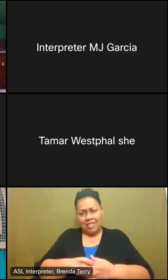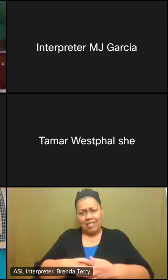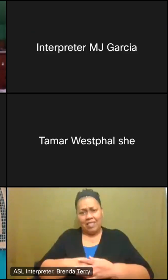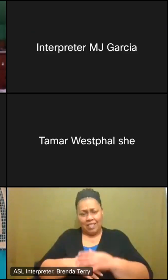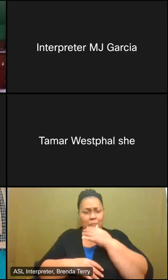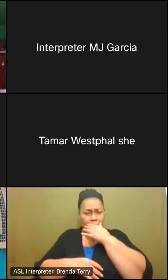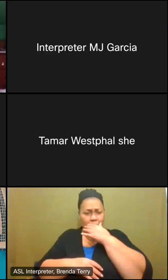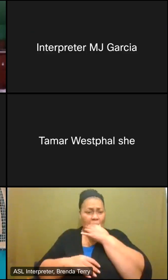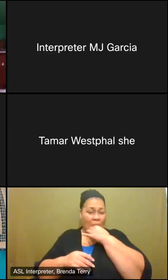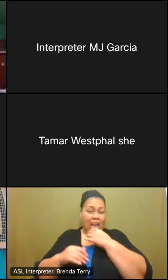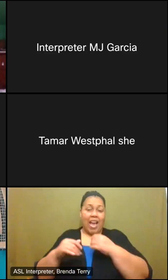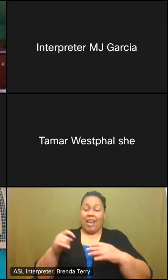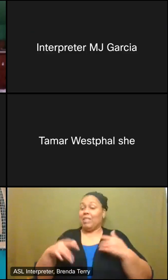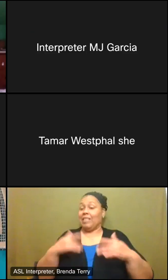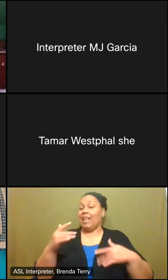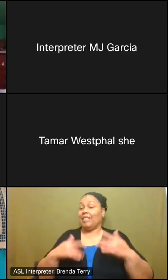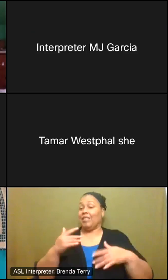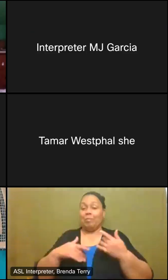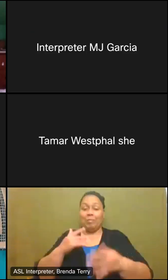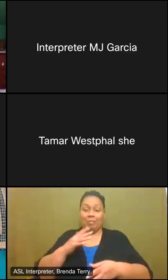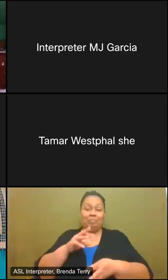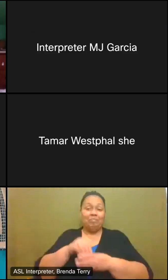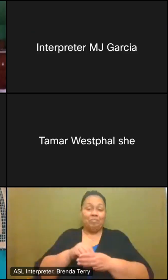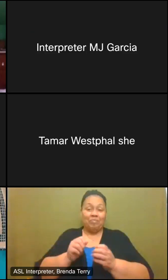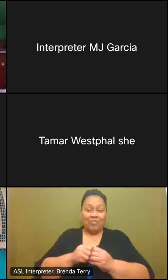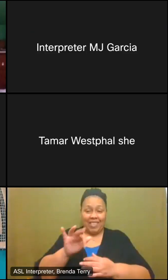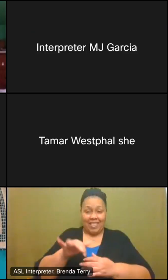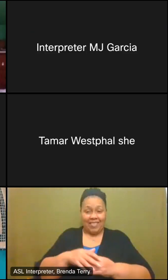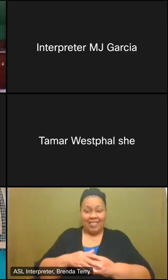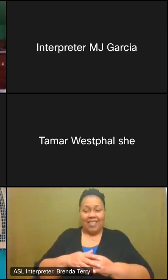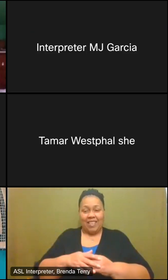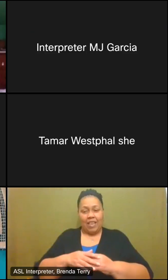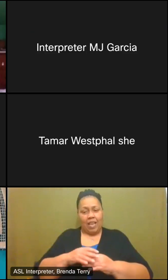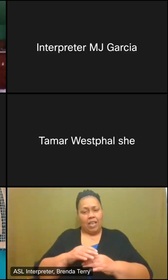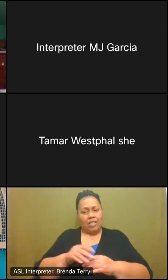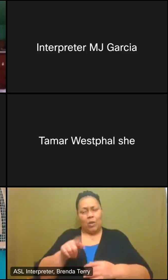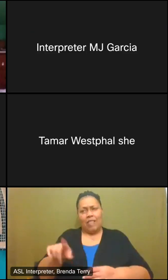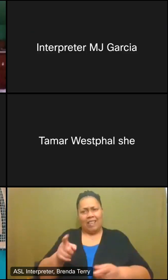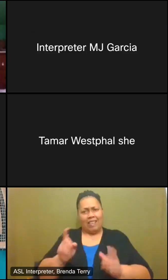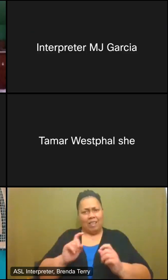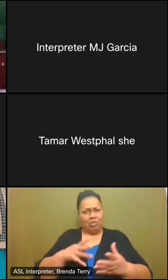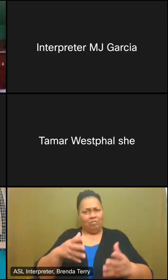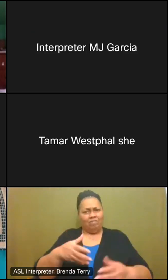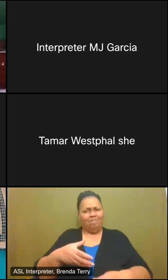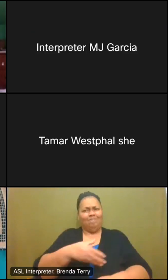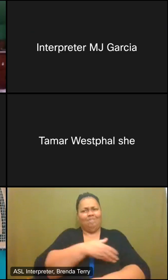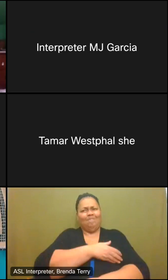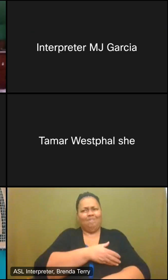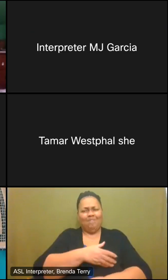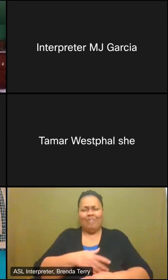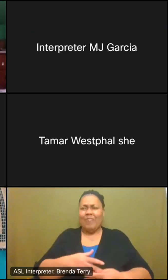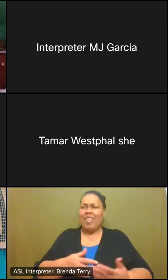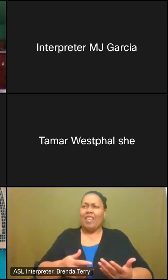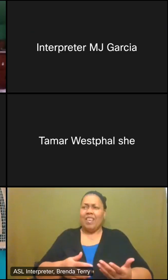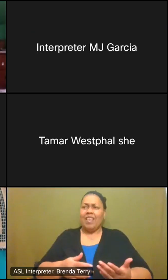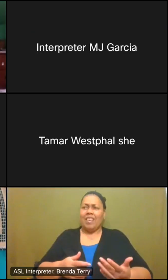I was excited to be part of that. And so they empowered me so much that when they